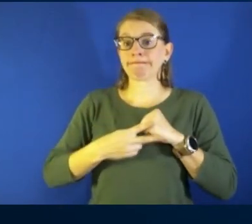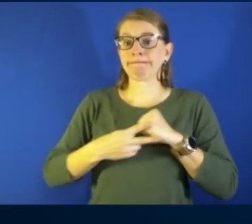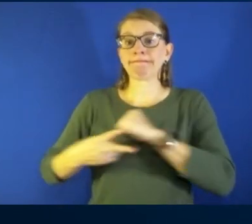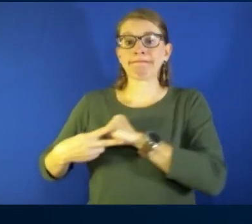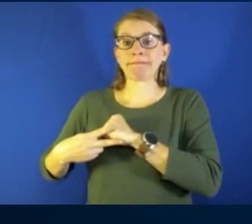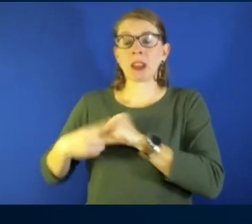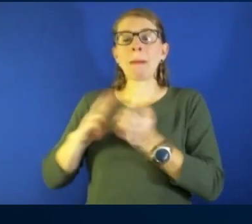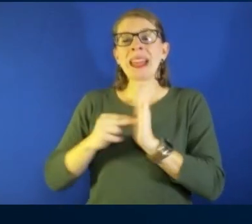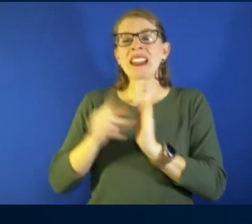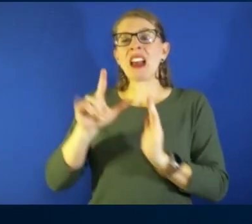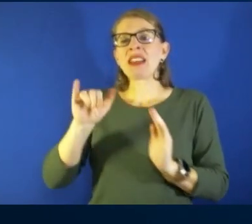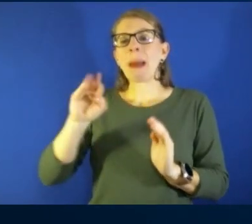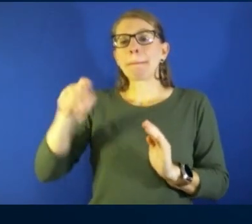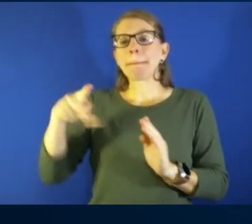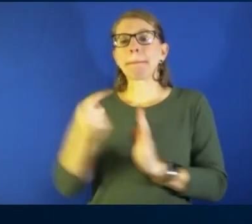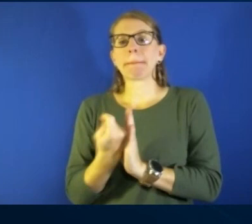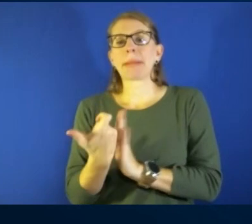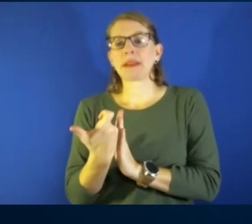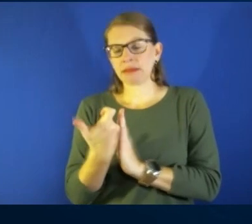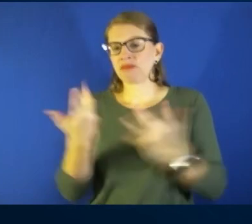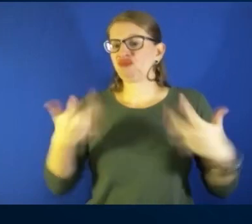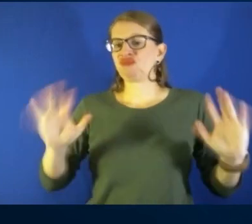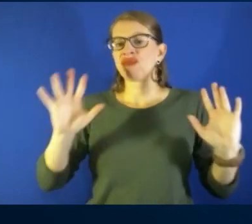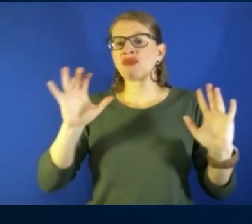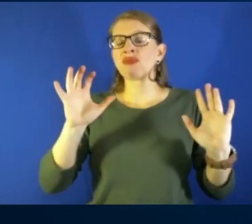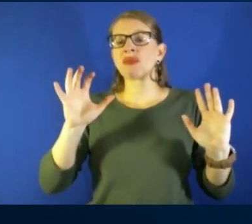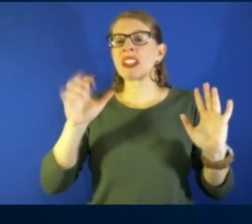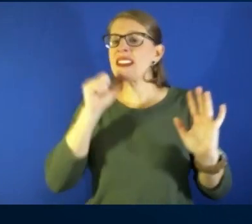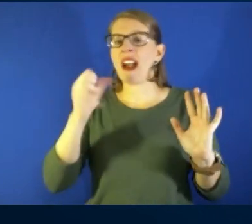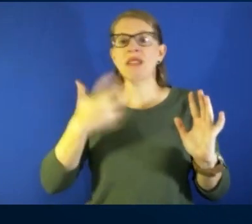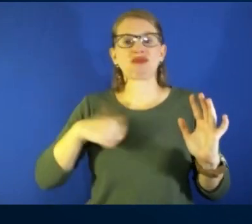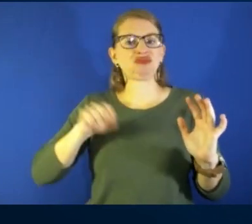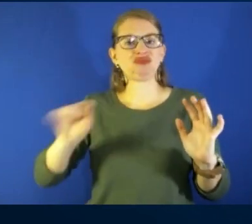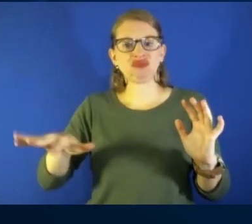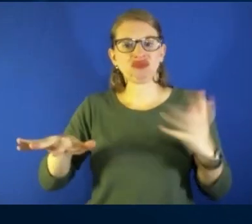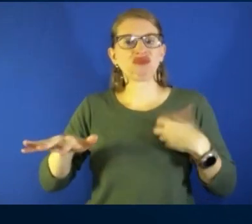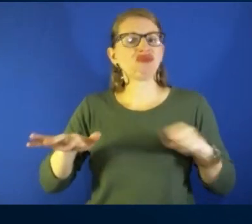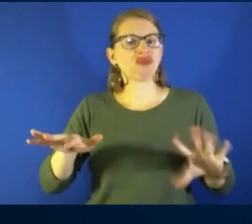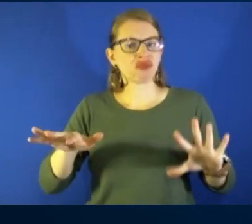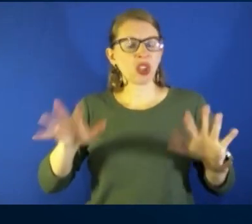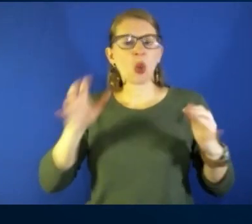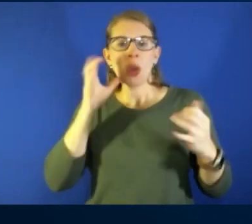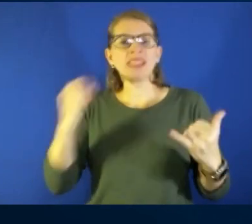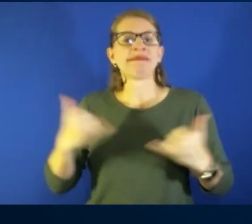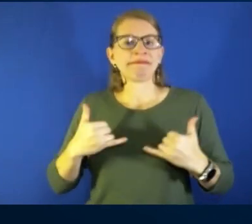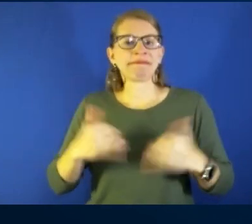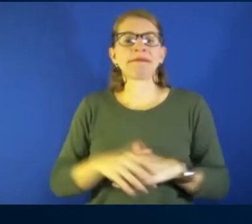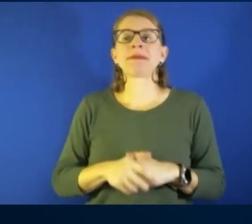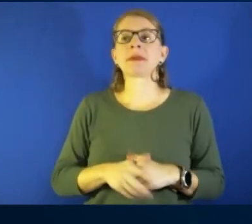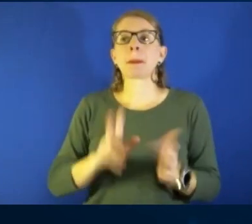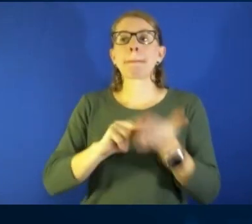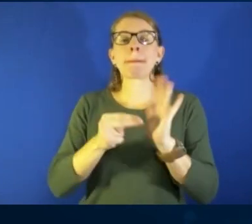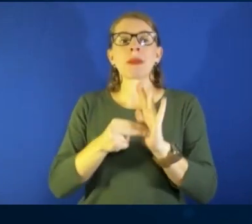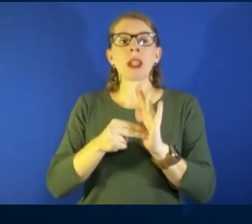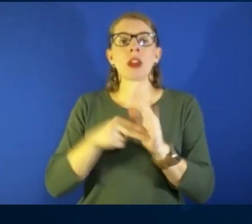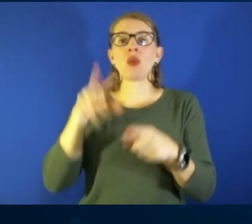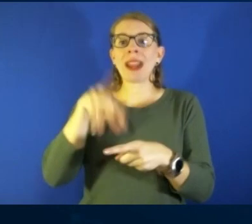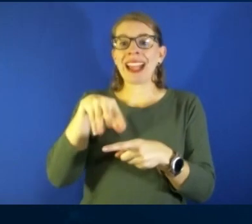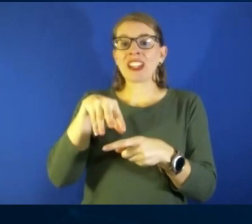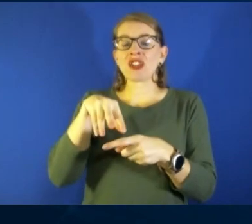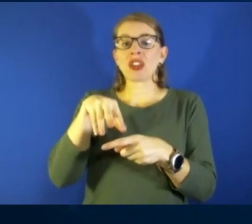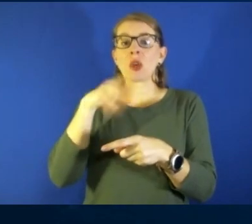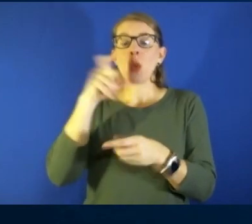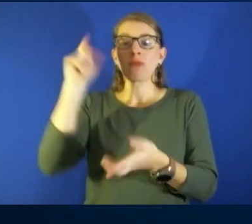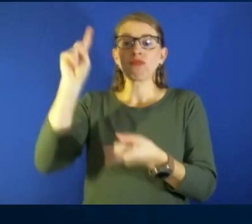historically, you would be signing on for about 4 weeks of radiation in order to reduce your risk of recurrence as low as that